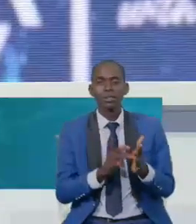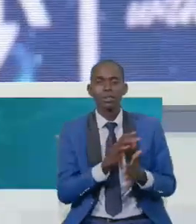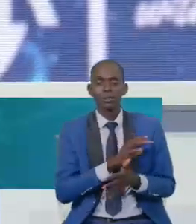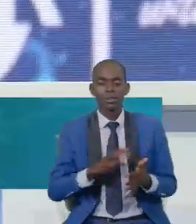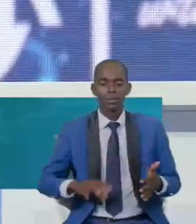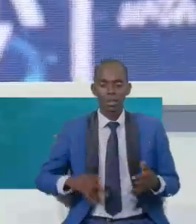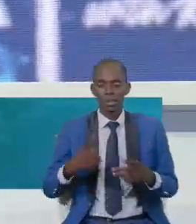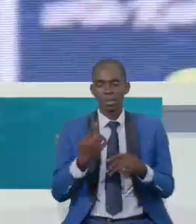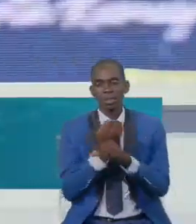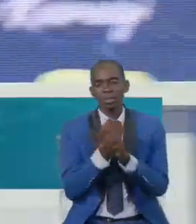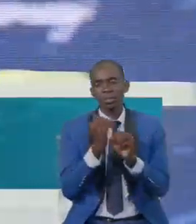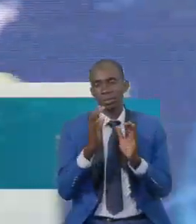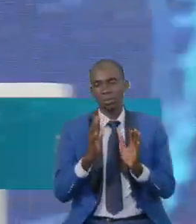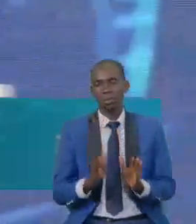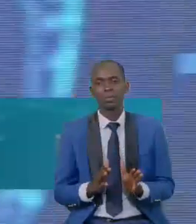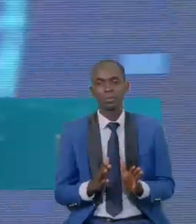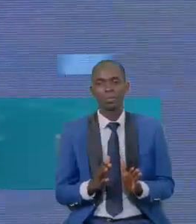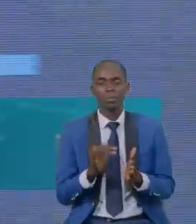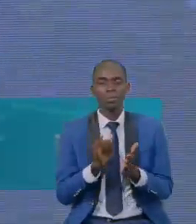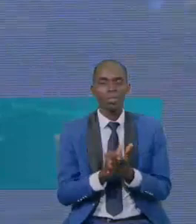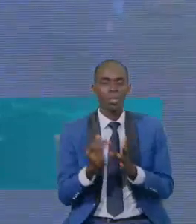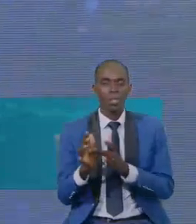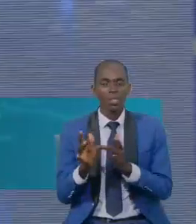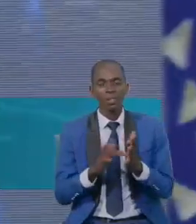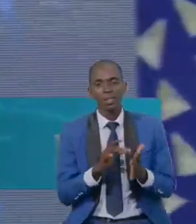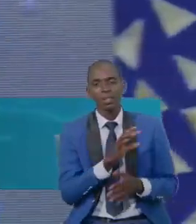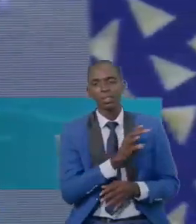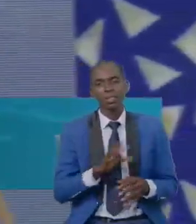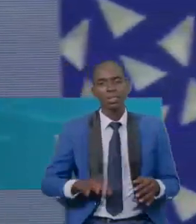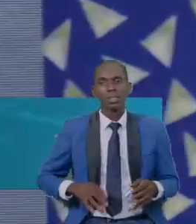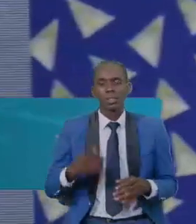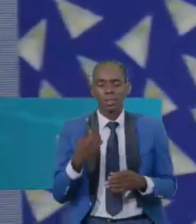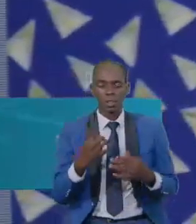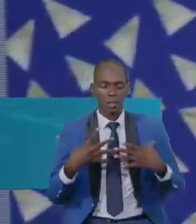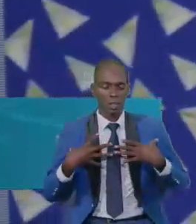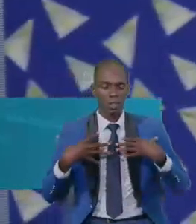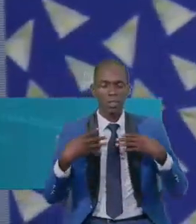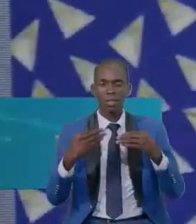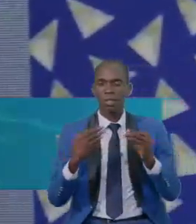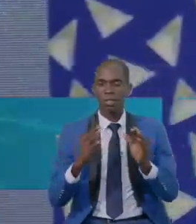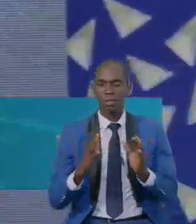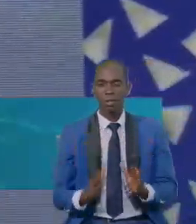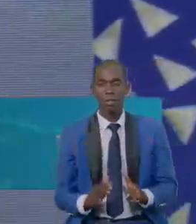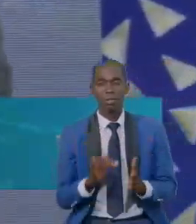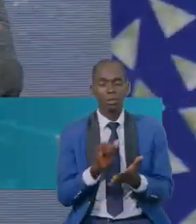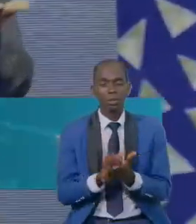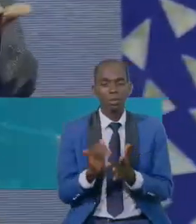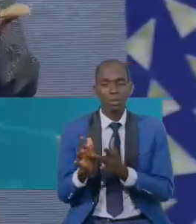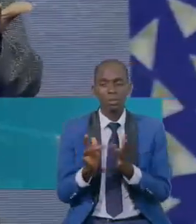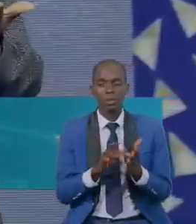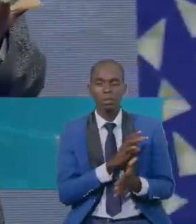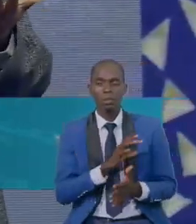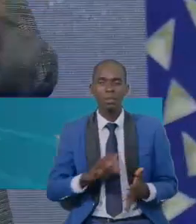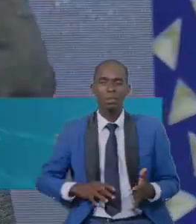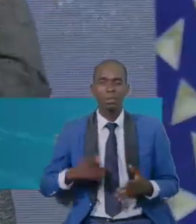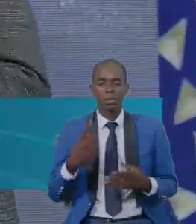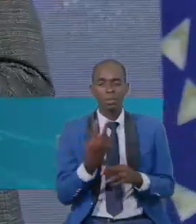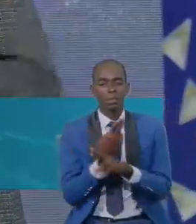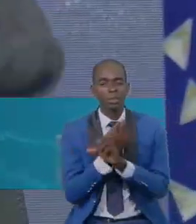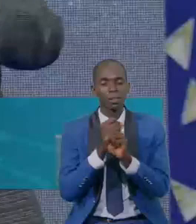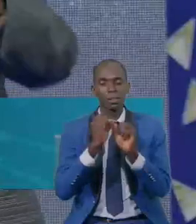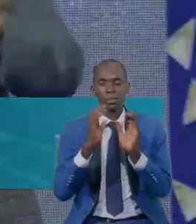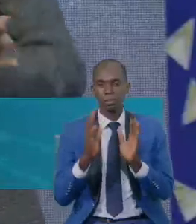Savior, that Jesus Christ the Healer, that Jesus Christ the